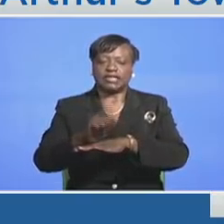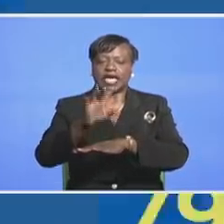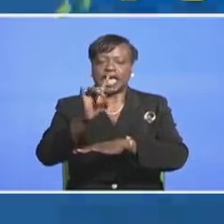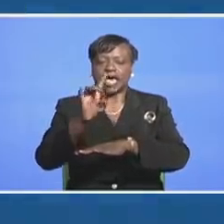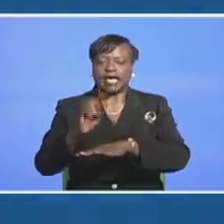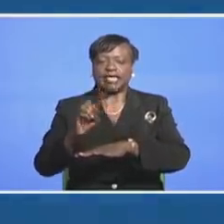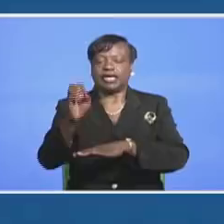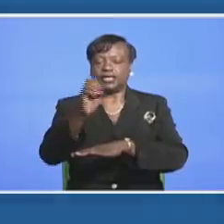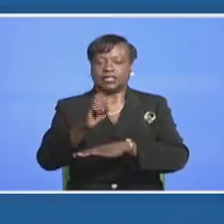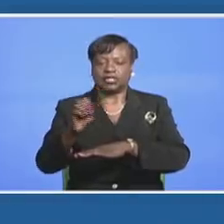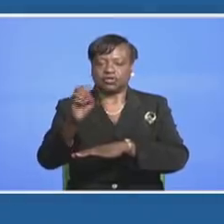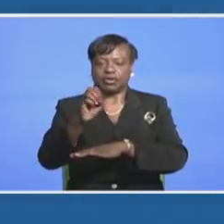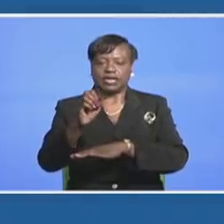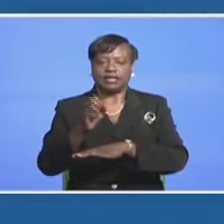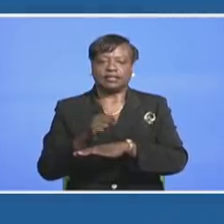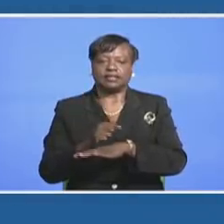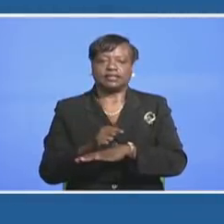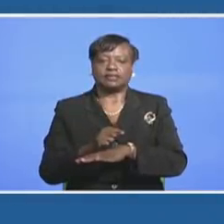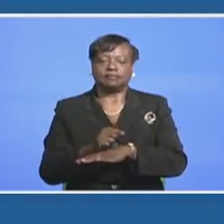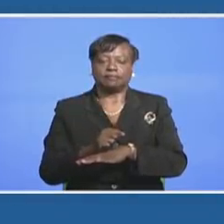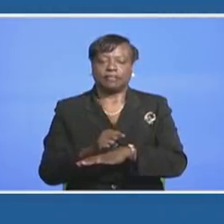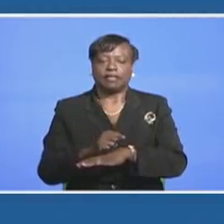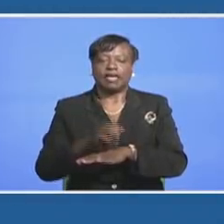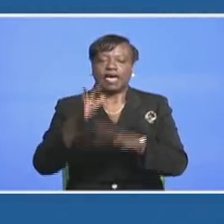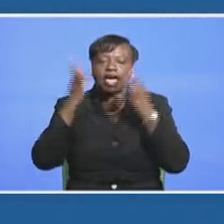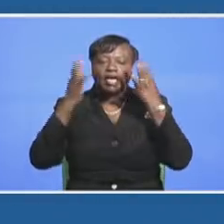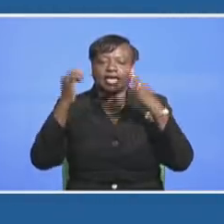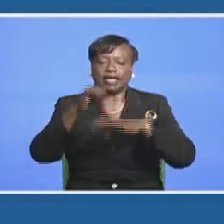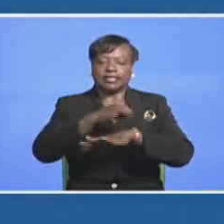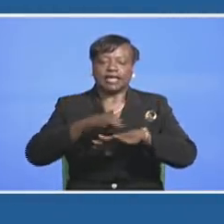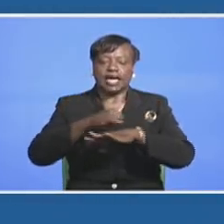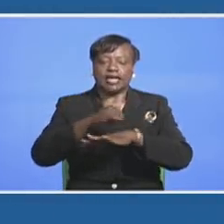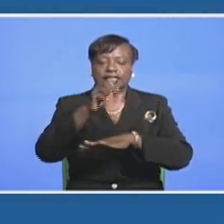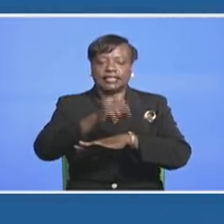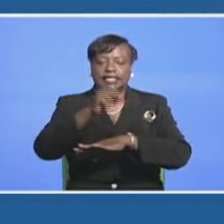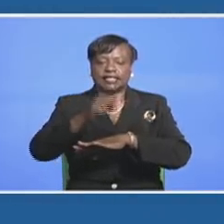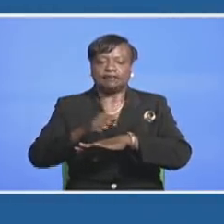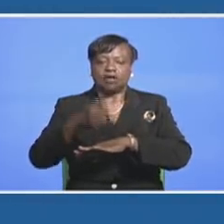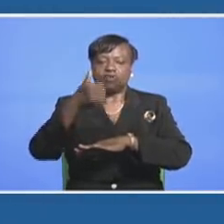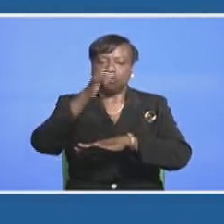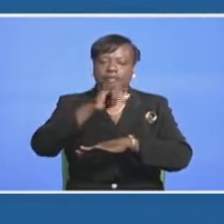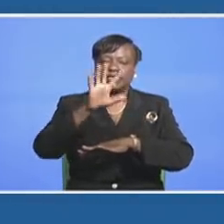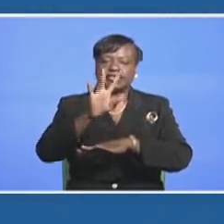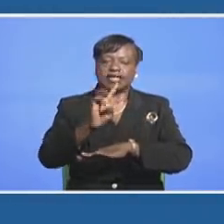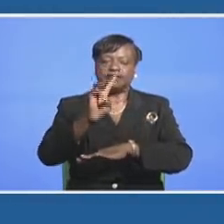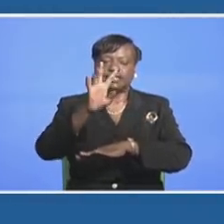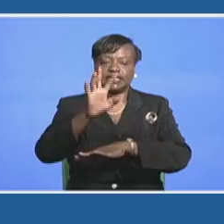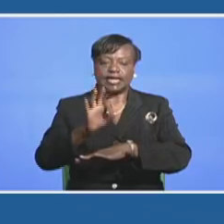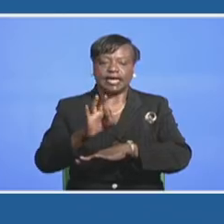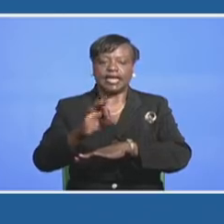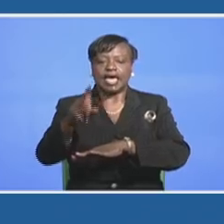also at 80 degrees. Otterstown, Cadallas, San Salvador, and Rum Key at 79. Georgetown, Exuma, 80